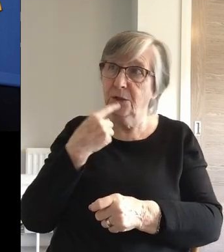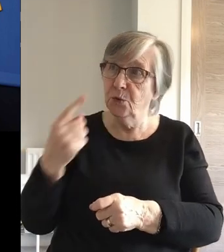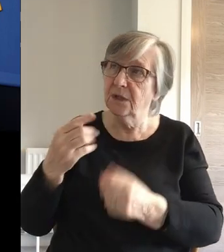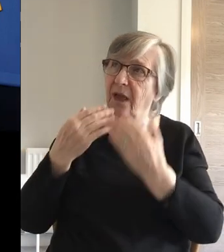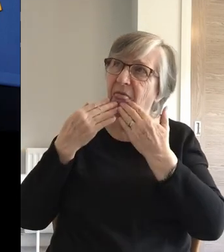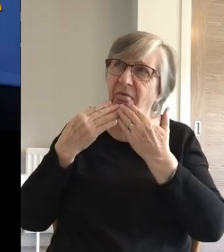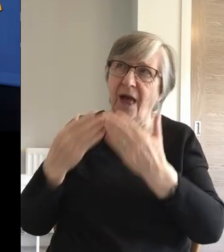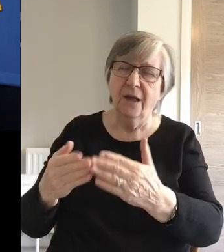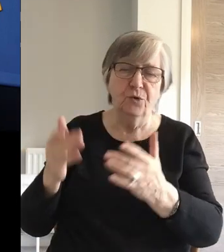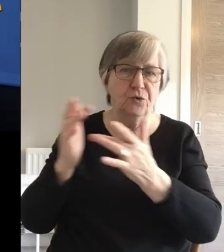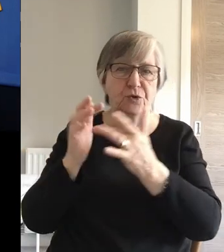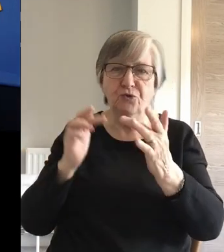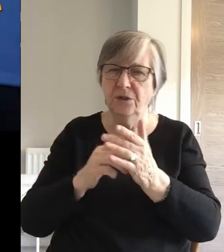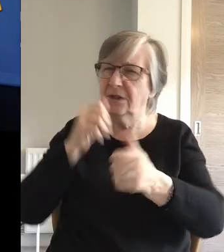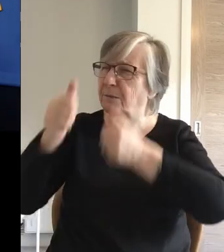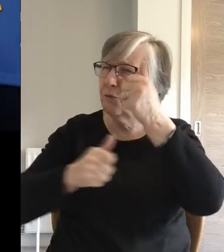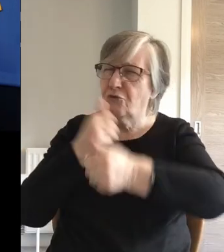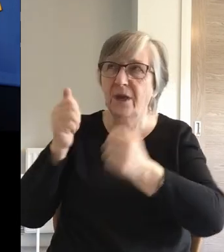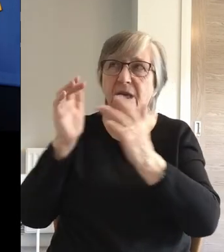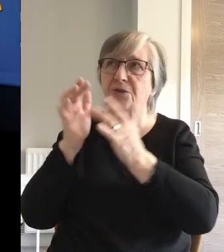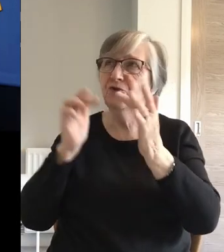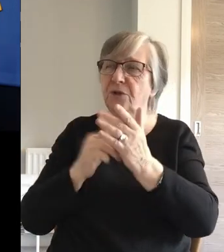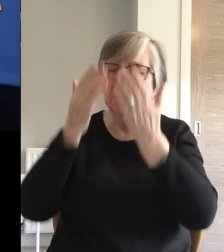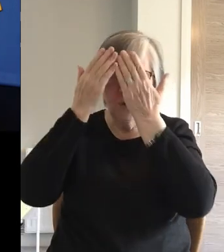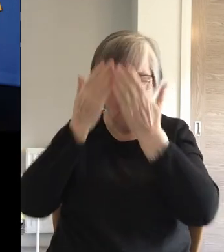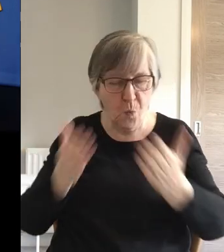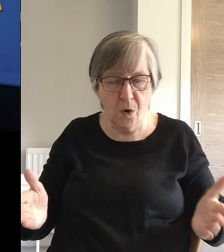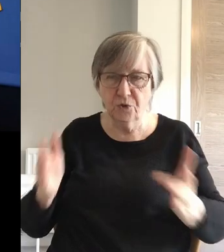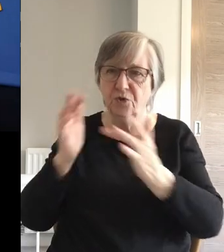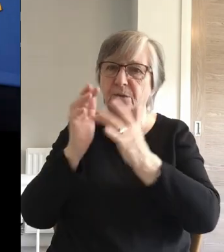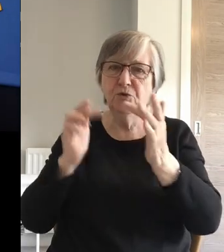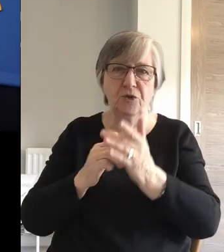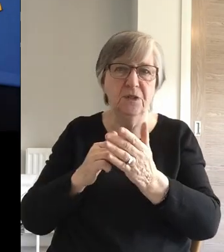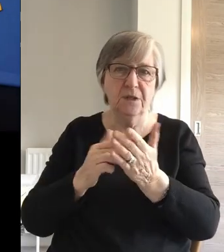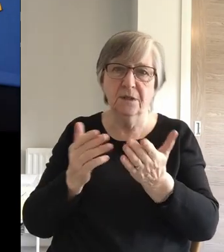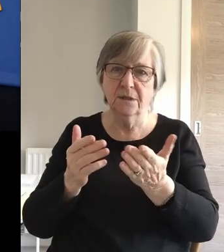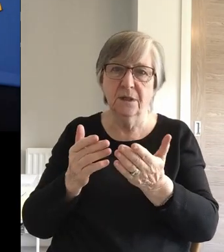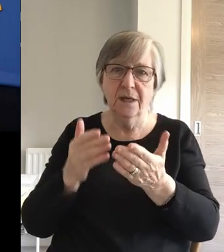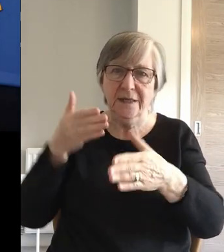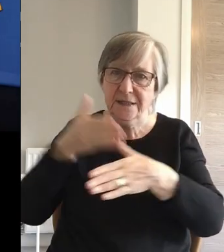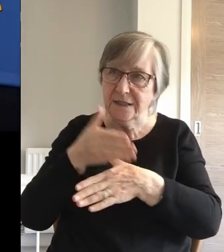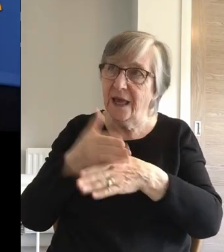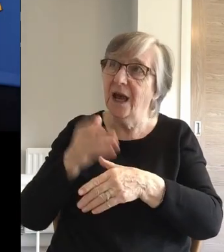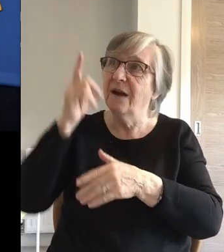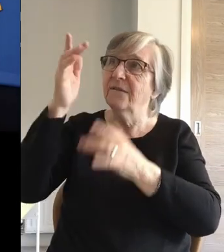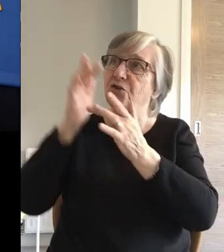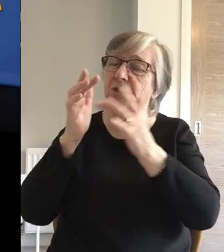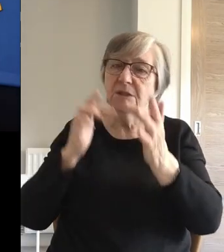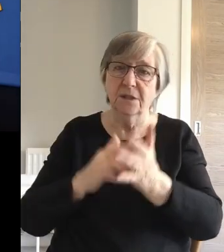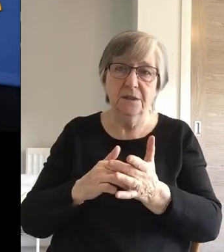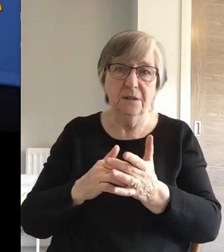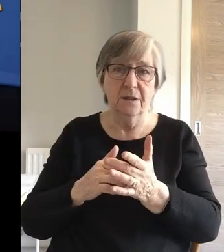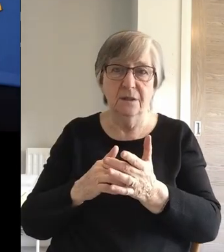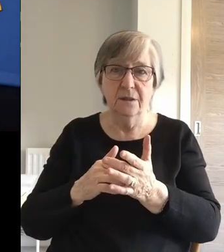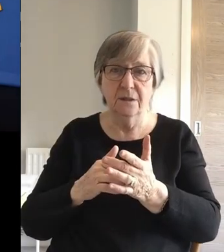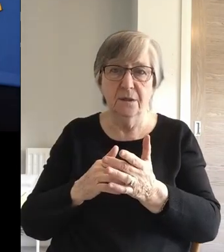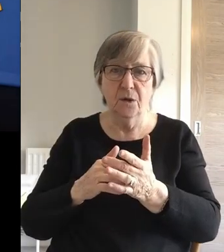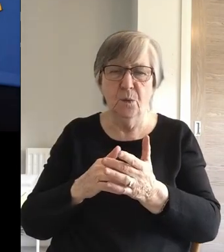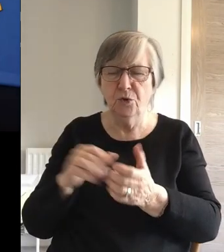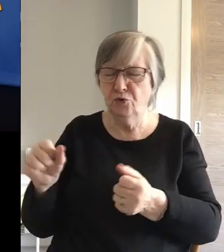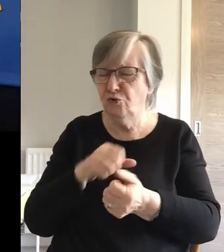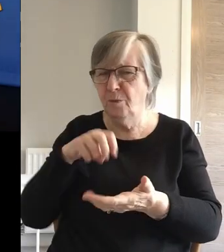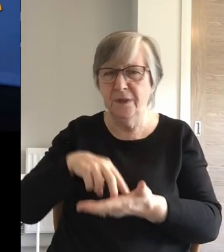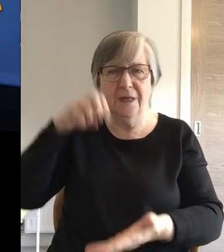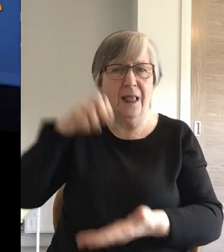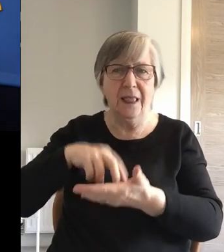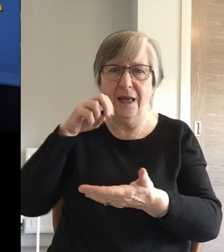to Jesus, to praise Jesus, to worship Jesus, to honor Jesus and serve Jesus. We should be delighted to